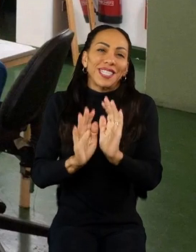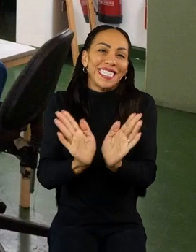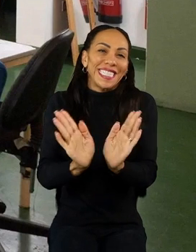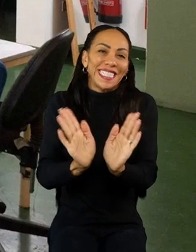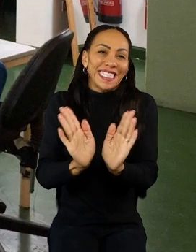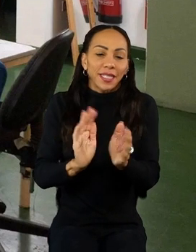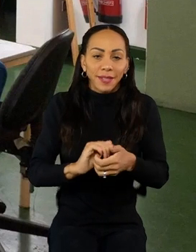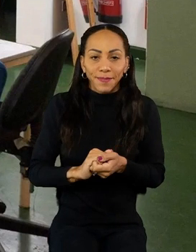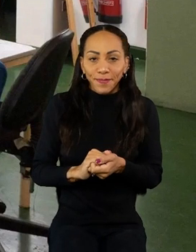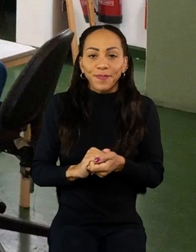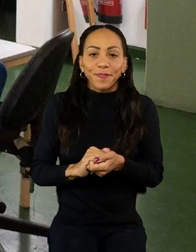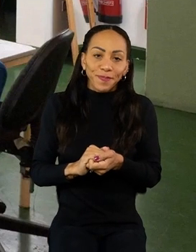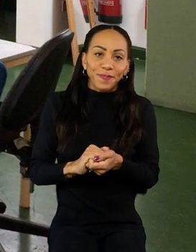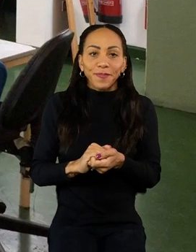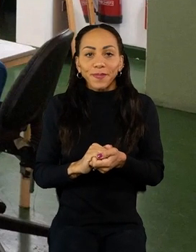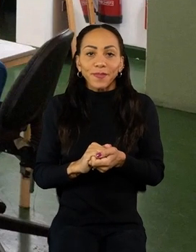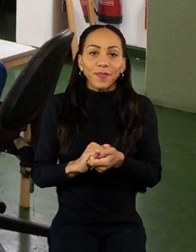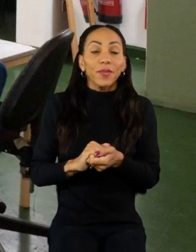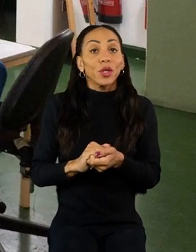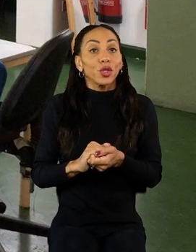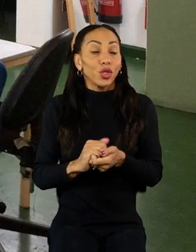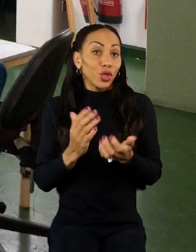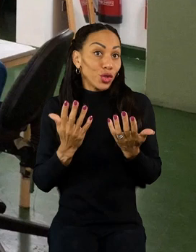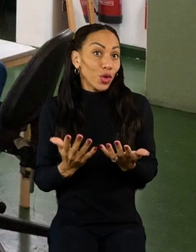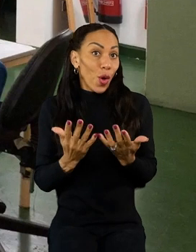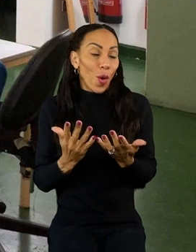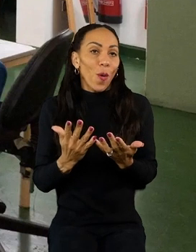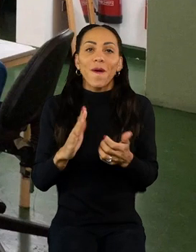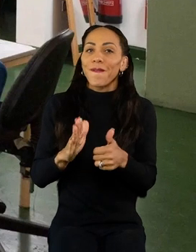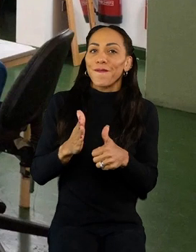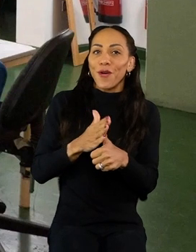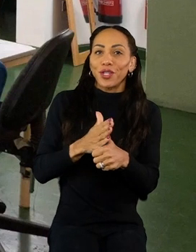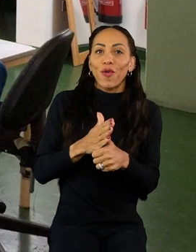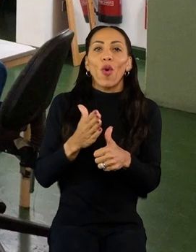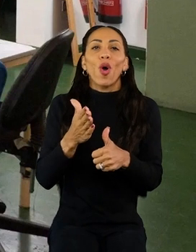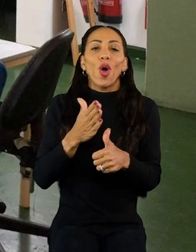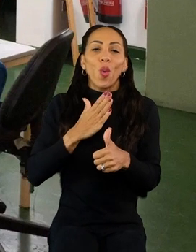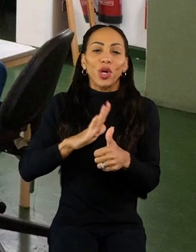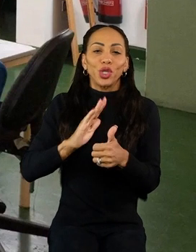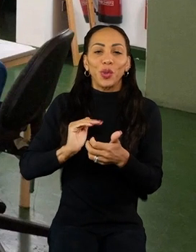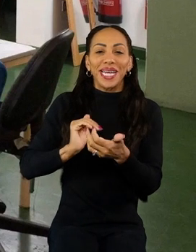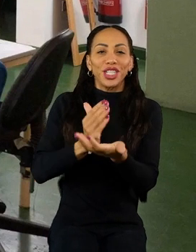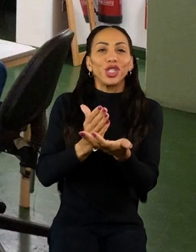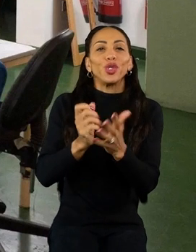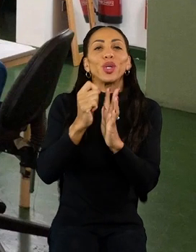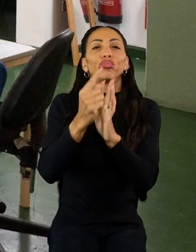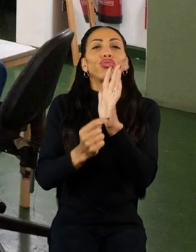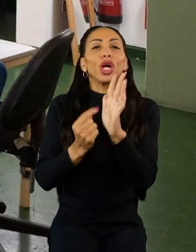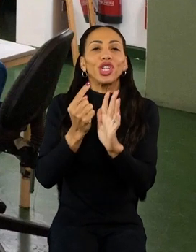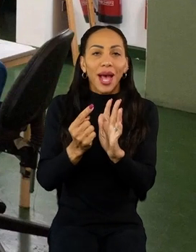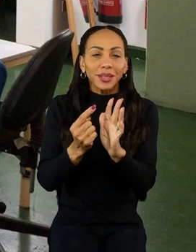further. And make sure we're okay. So what I'm going to do, first of all, I just wanted to